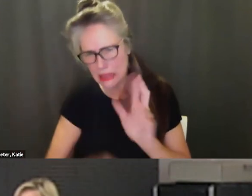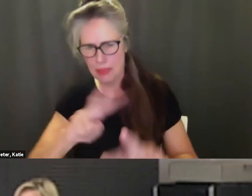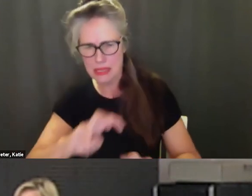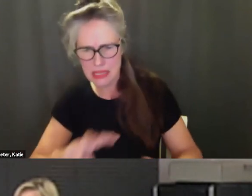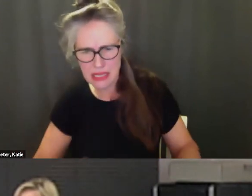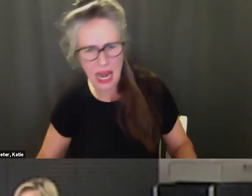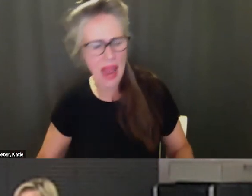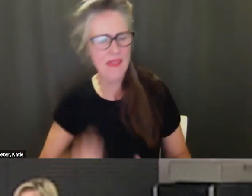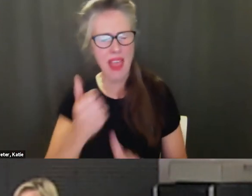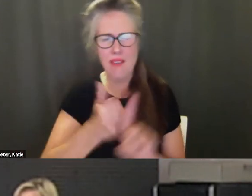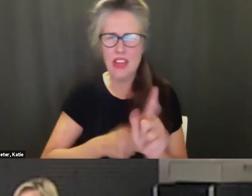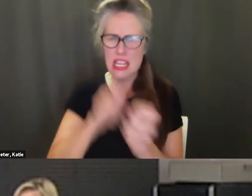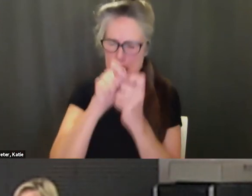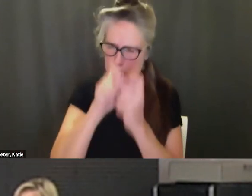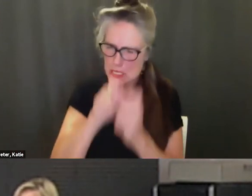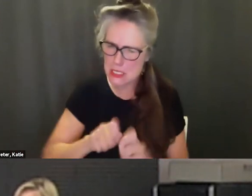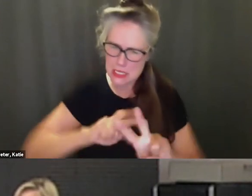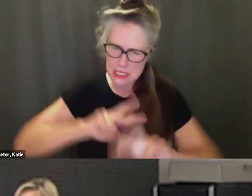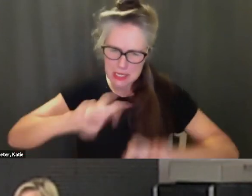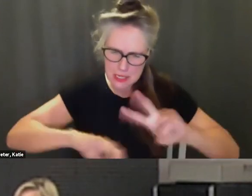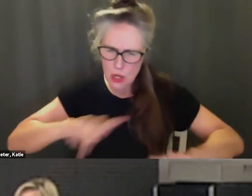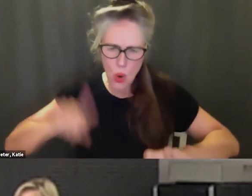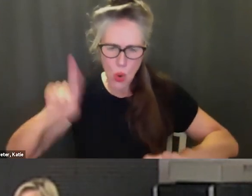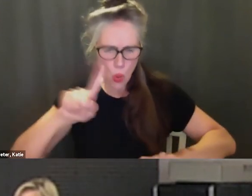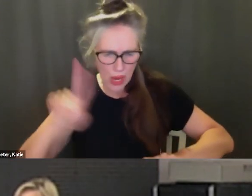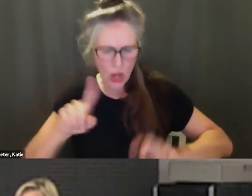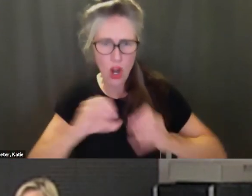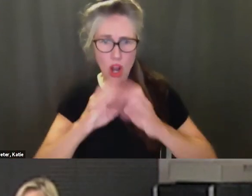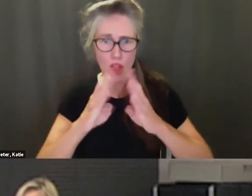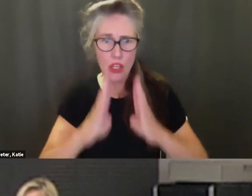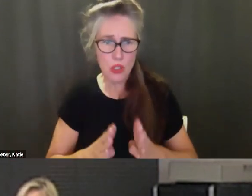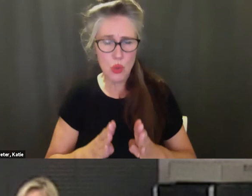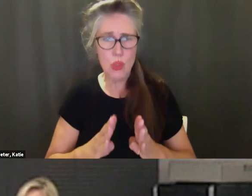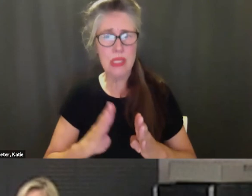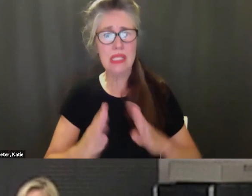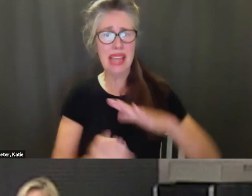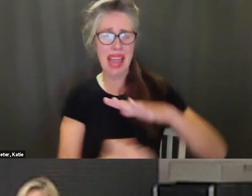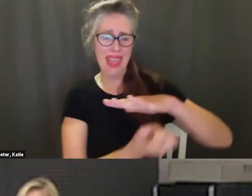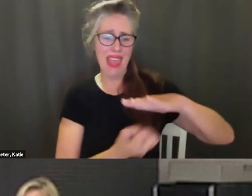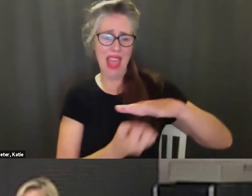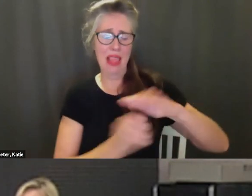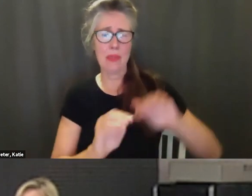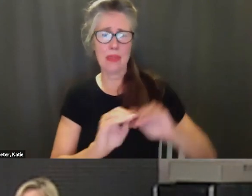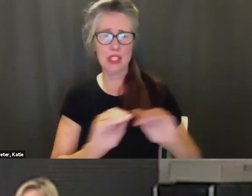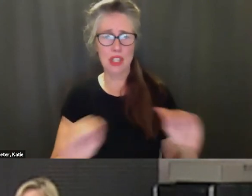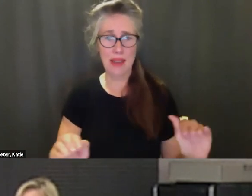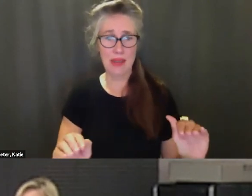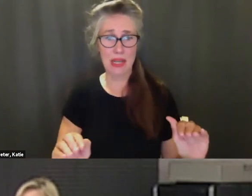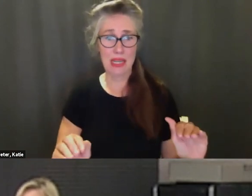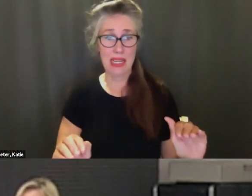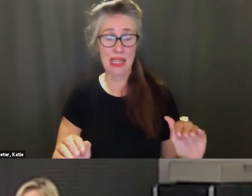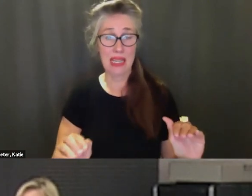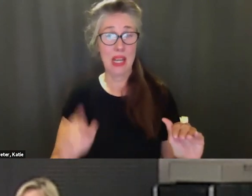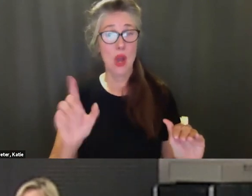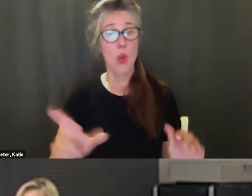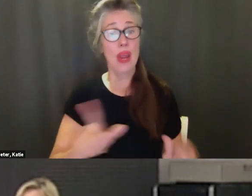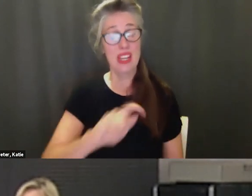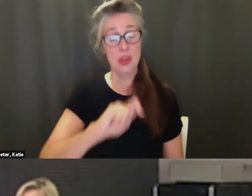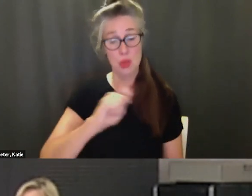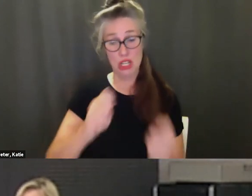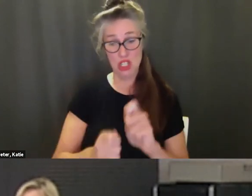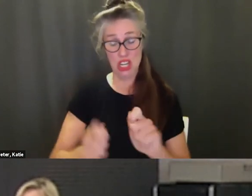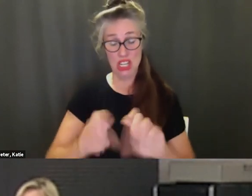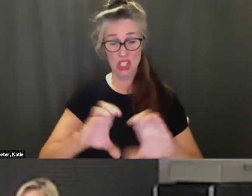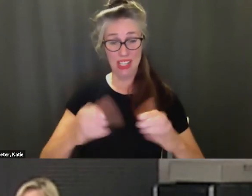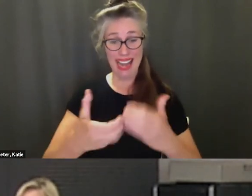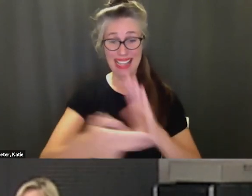left unturned, where are the students at the elementary level? When they are reclassified, how are